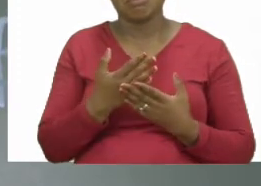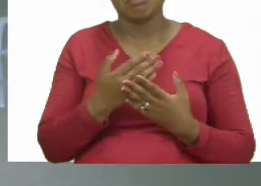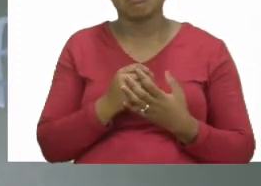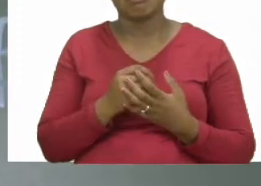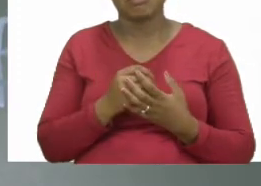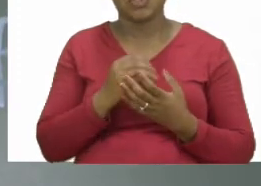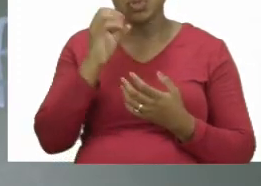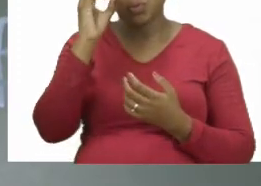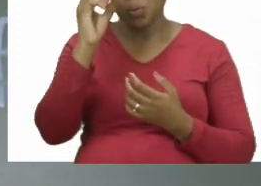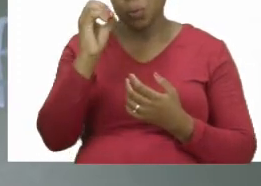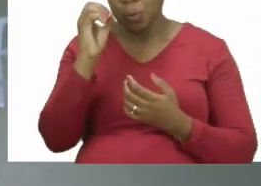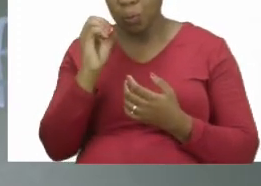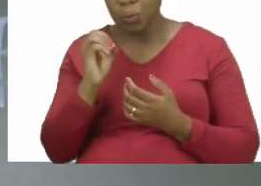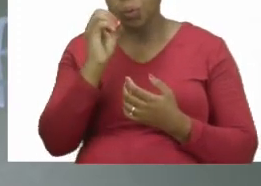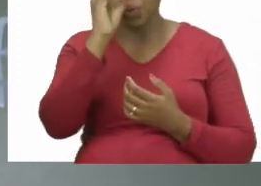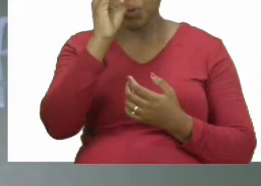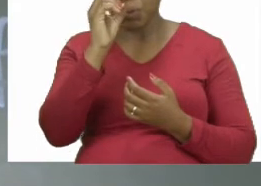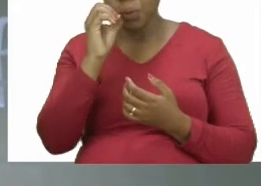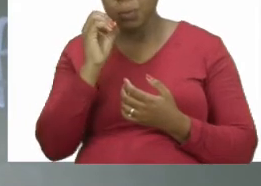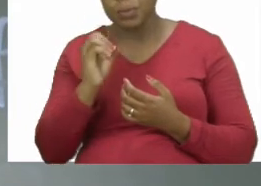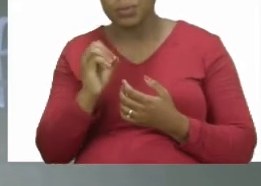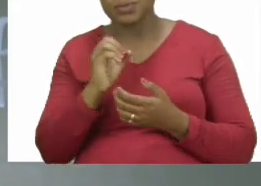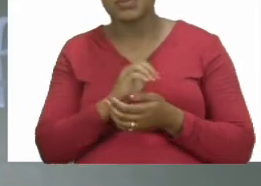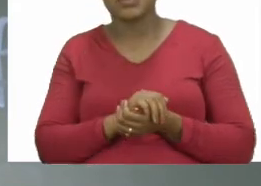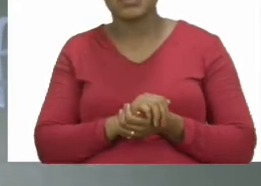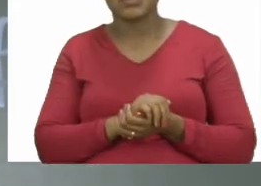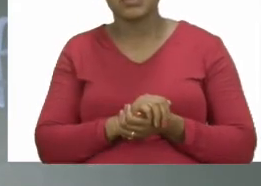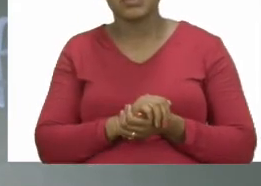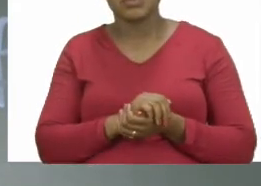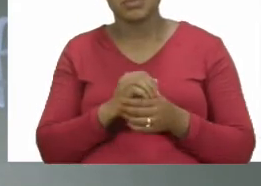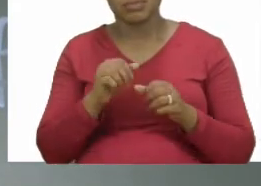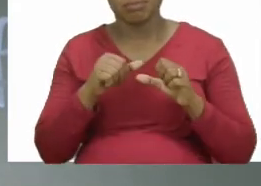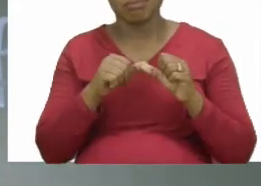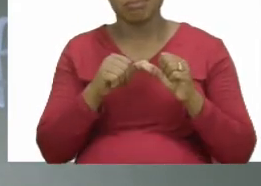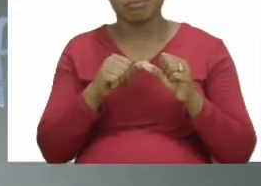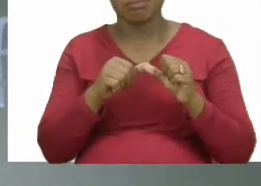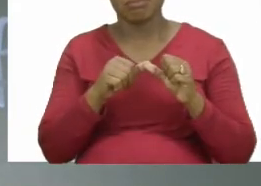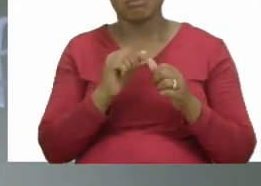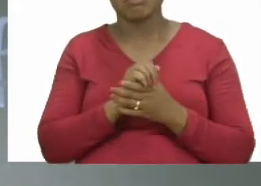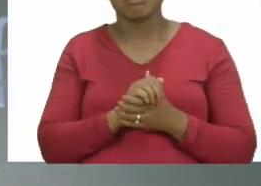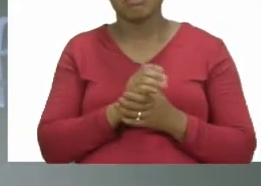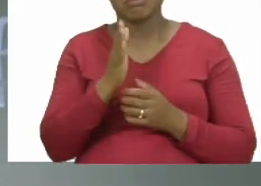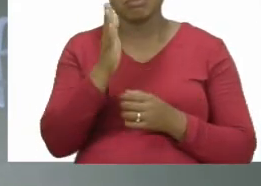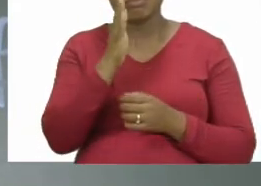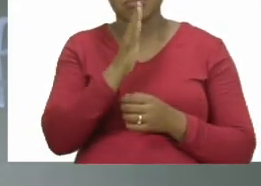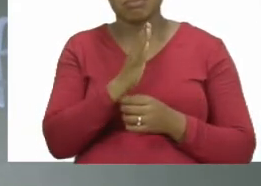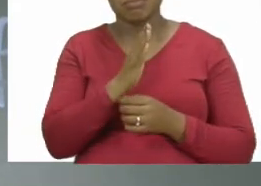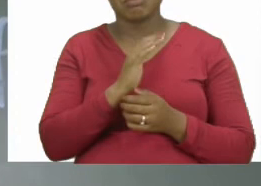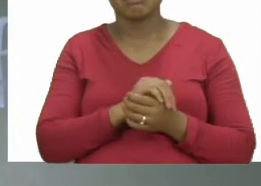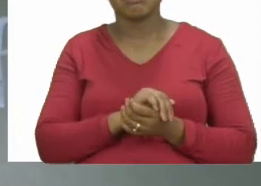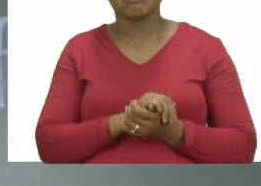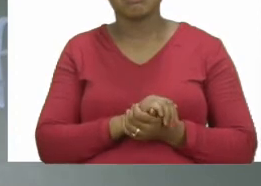cents, 0 cents. Now I have to go ahead and add up all my dollars.